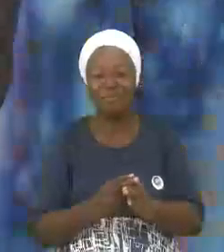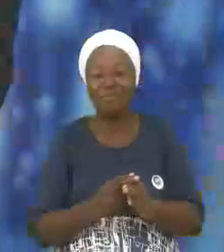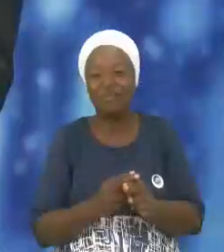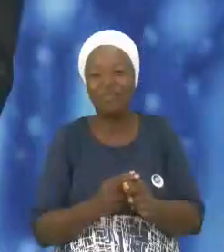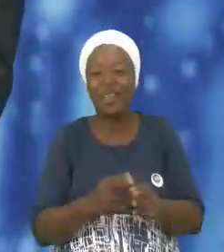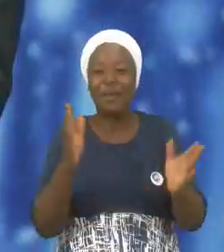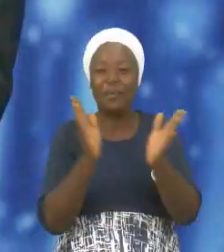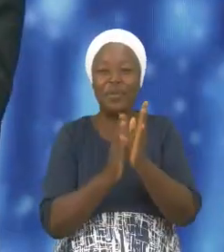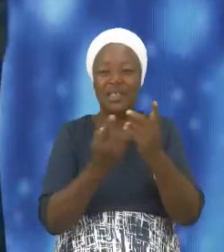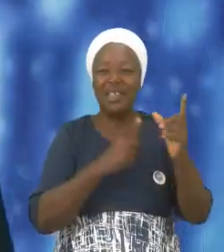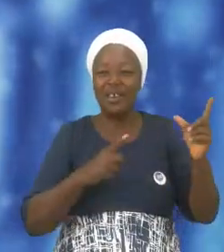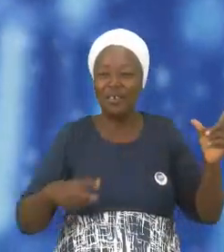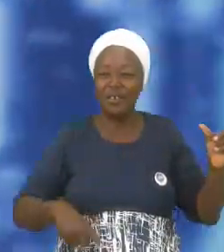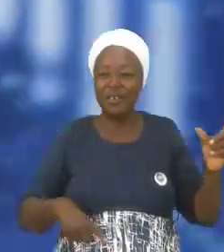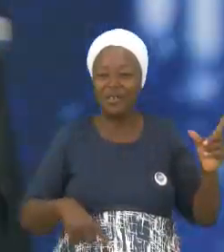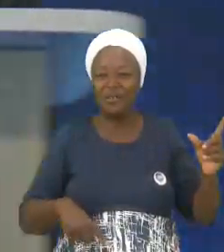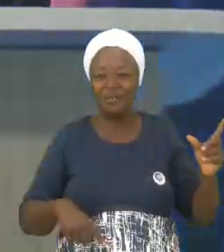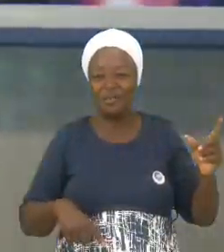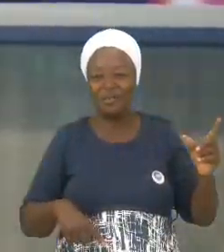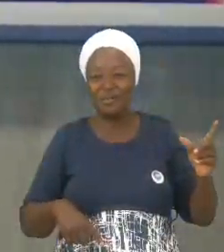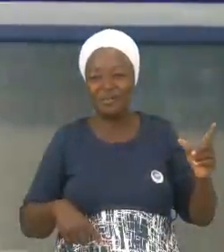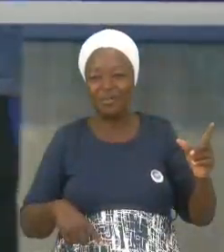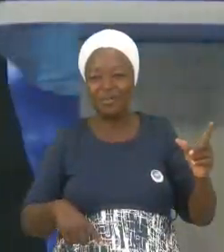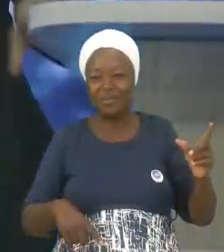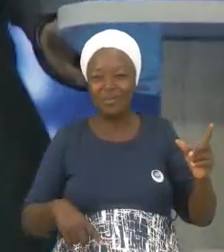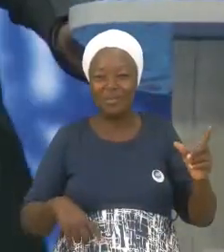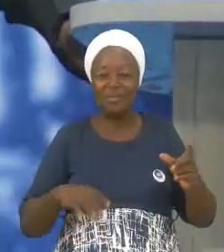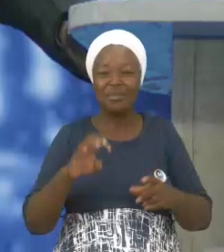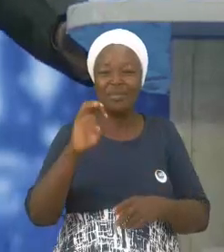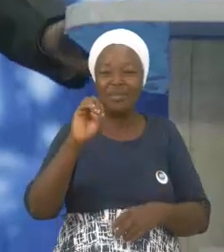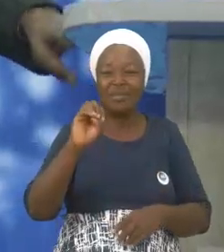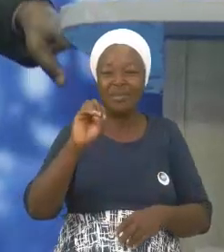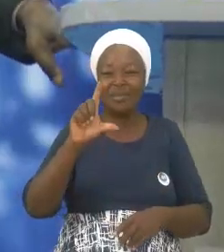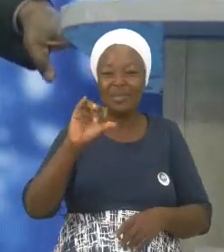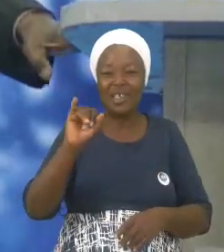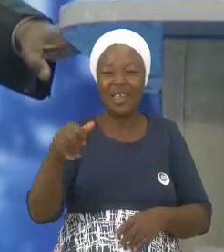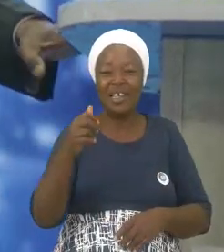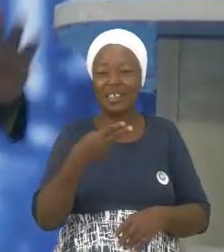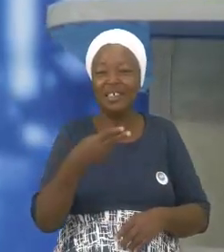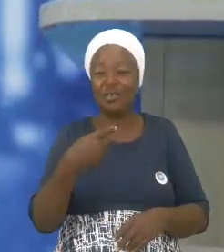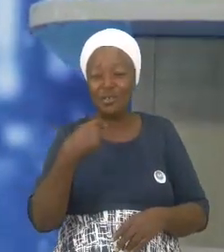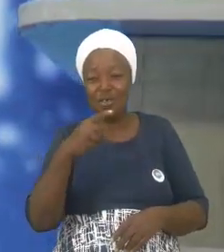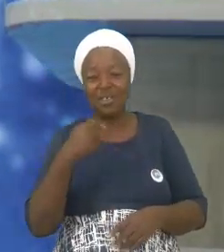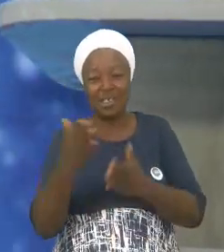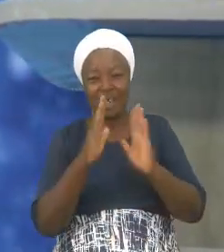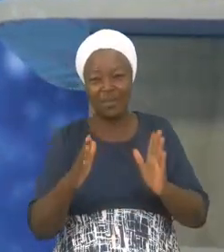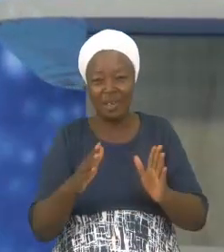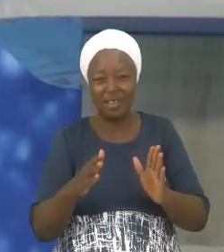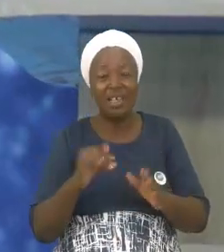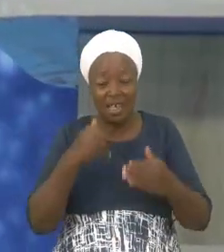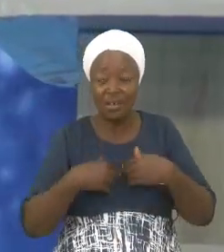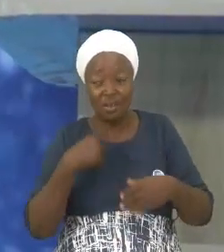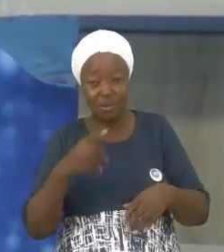Praise the Lord. Elijah told his servant, already he told Ahab, there had been